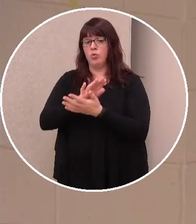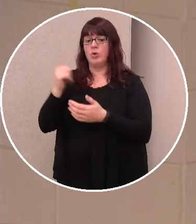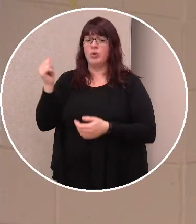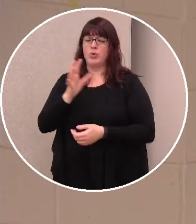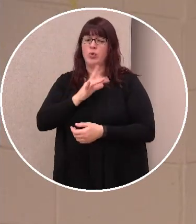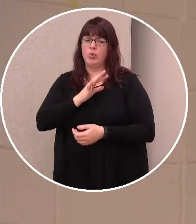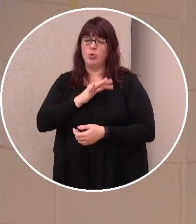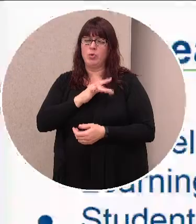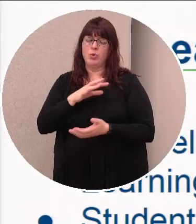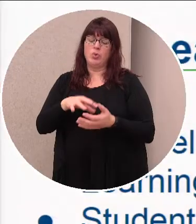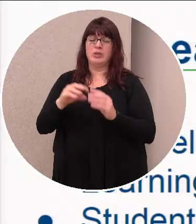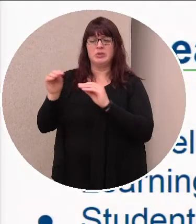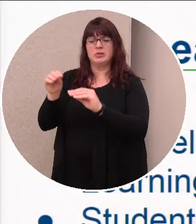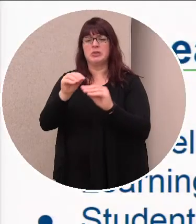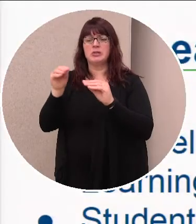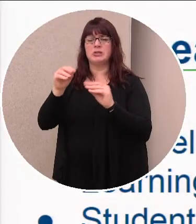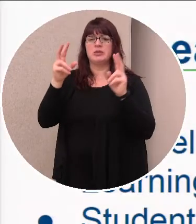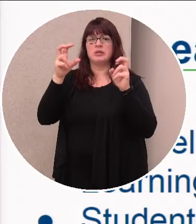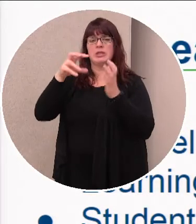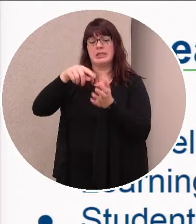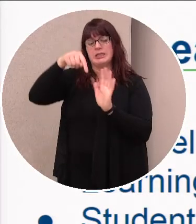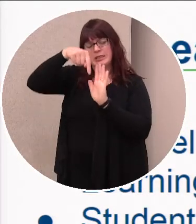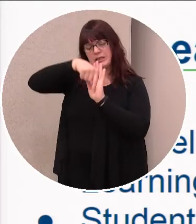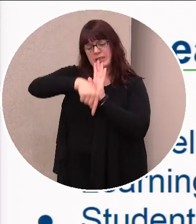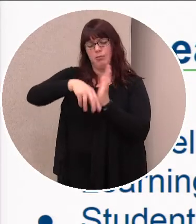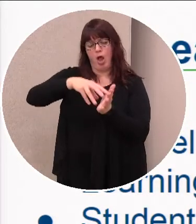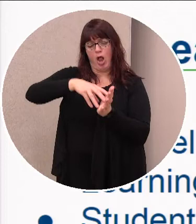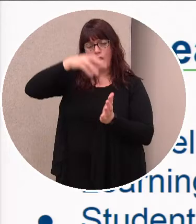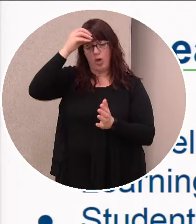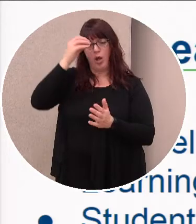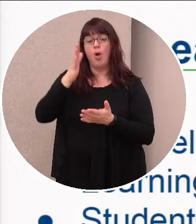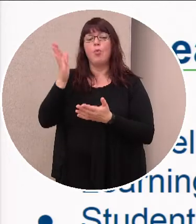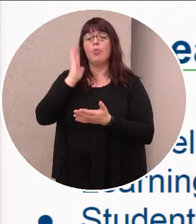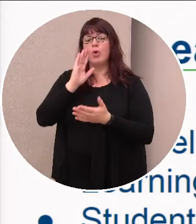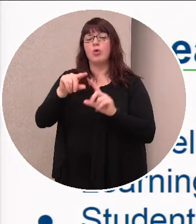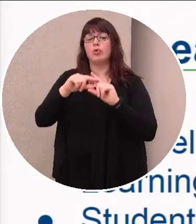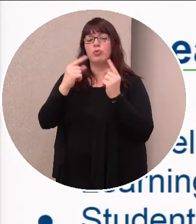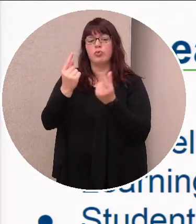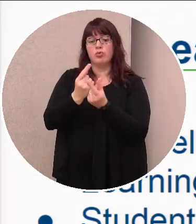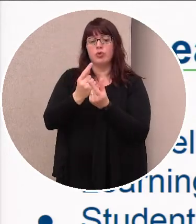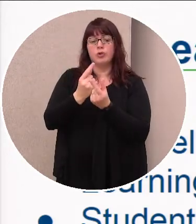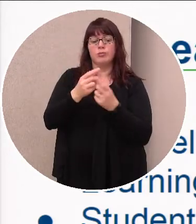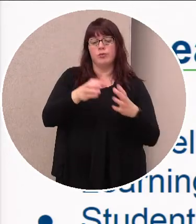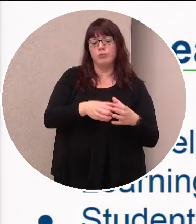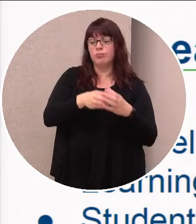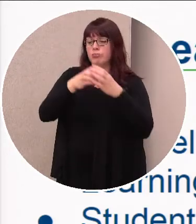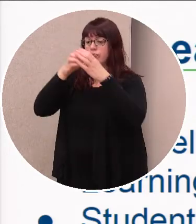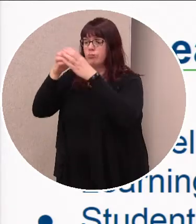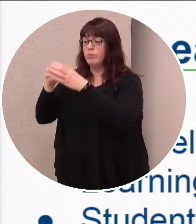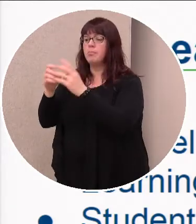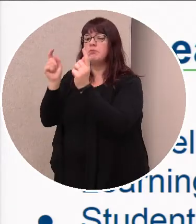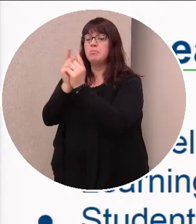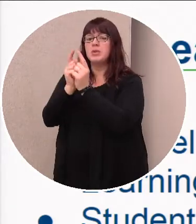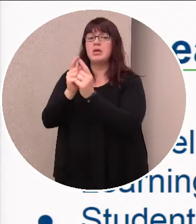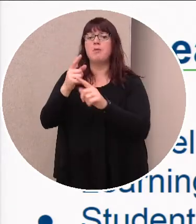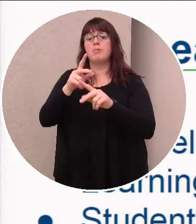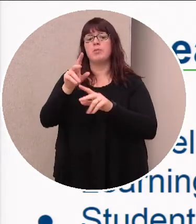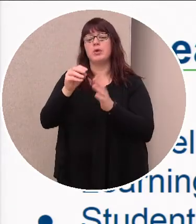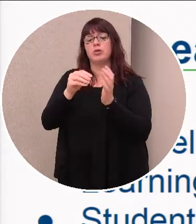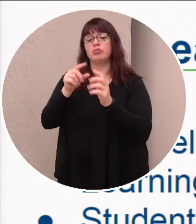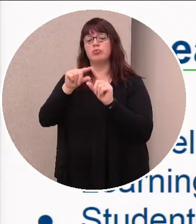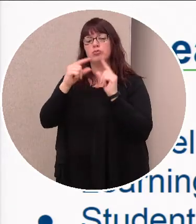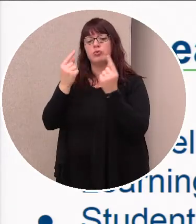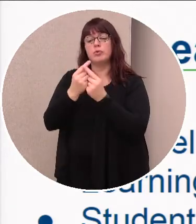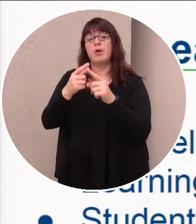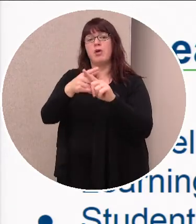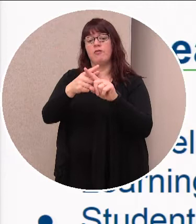in deep learning, and a small delegation will join a Finnish and U.S. delegation led